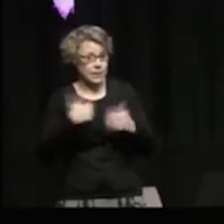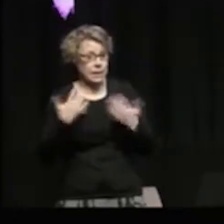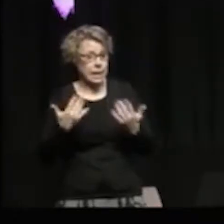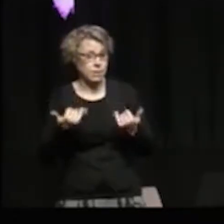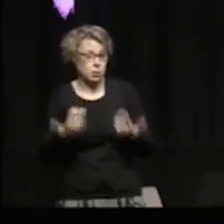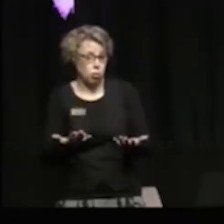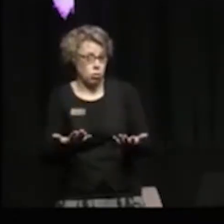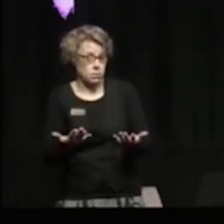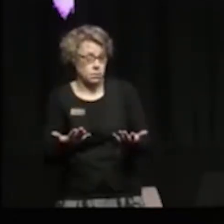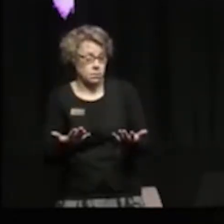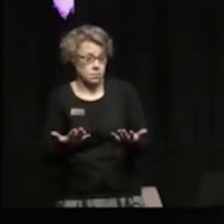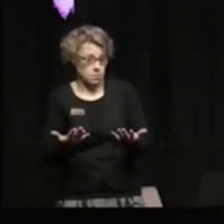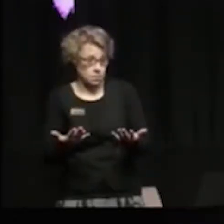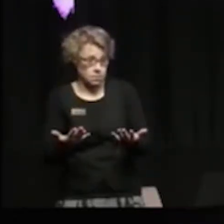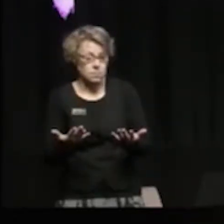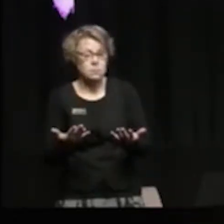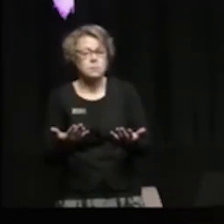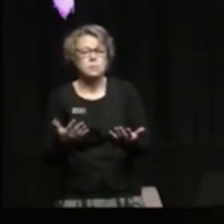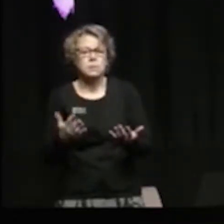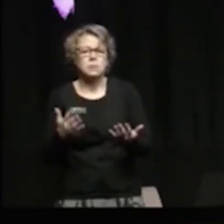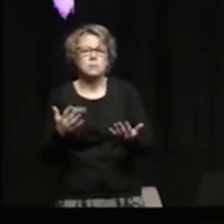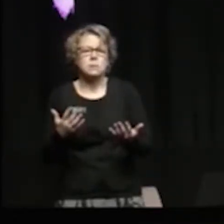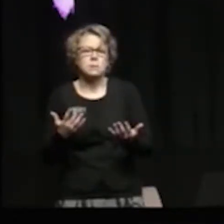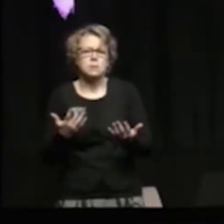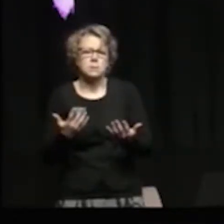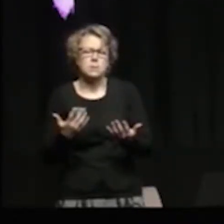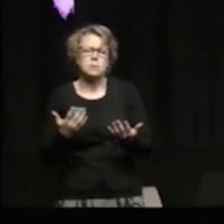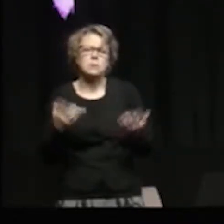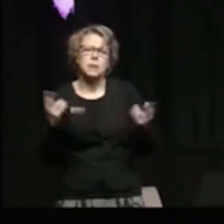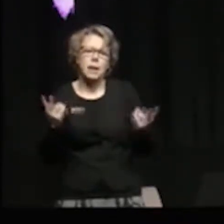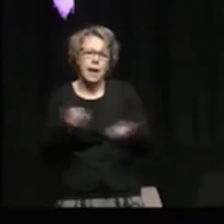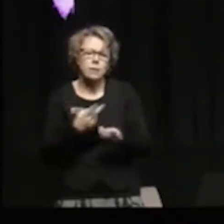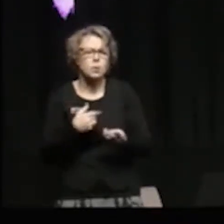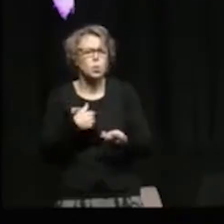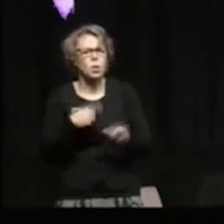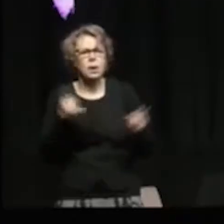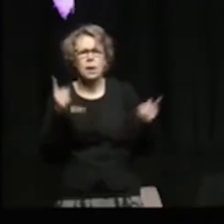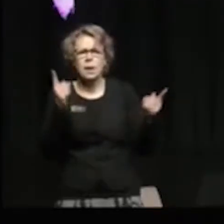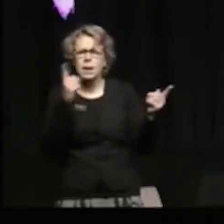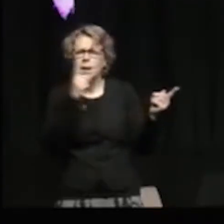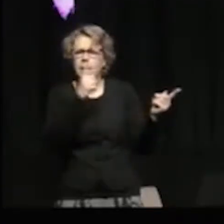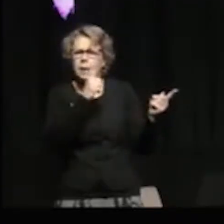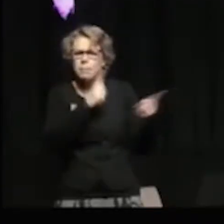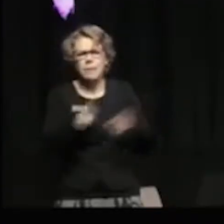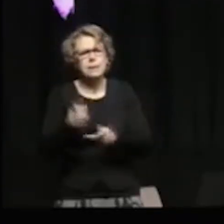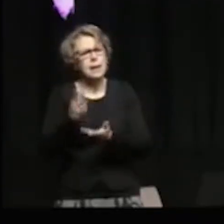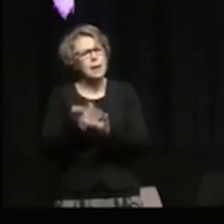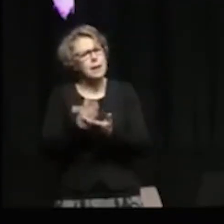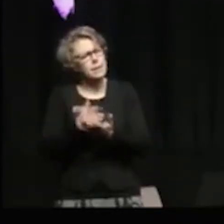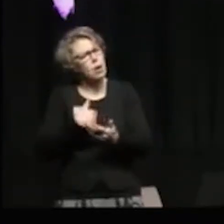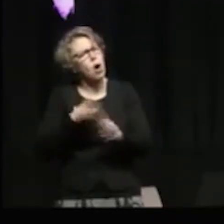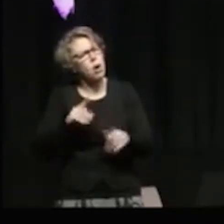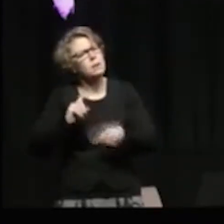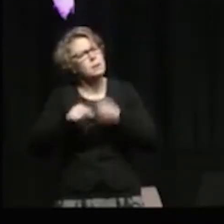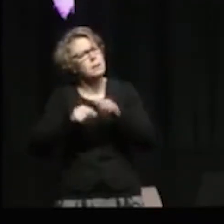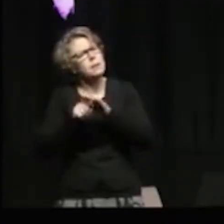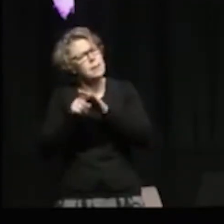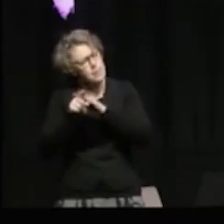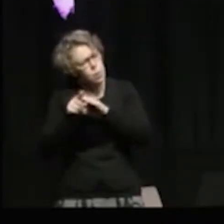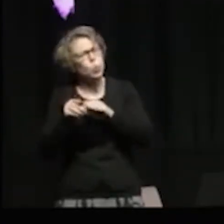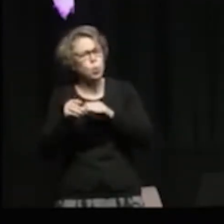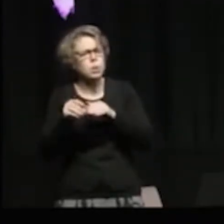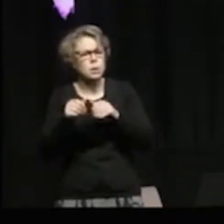today that it's, for some reason, even though human rights have progressed in the world, and in particular perhaps in